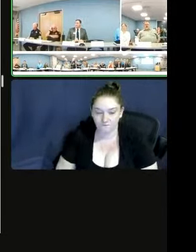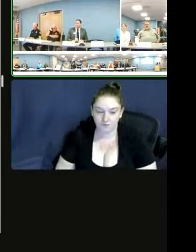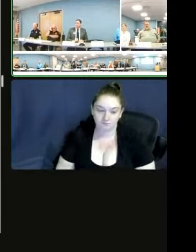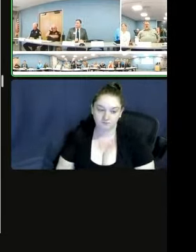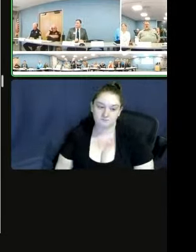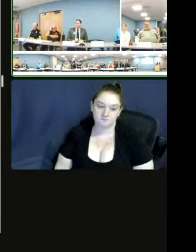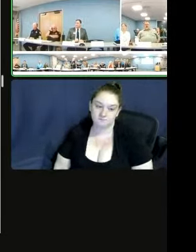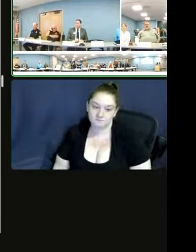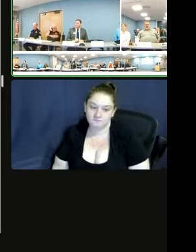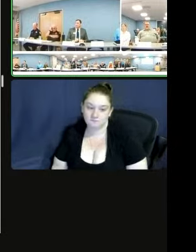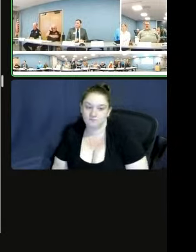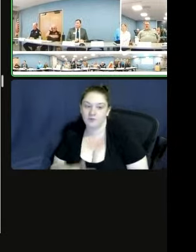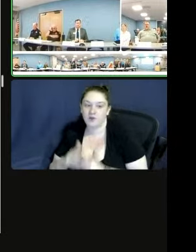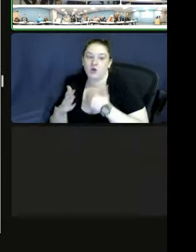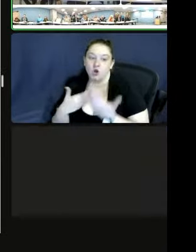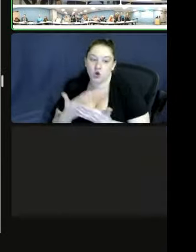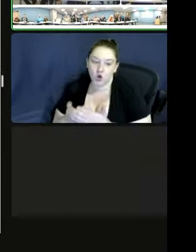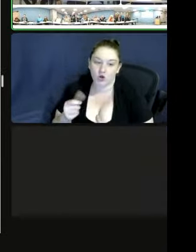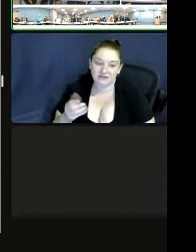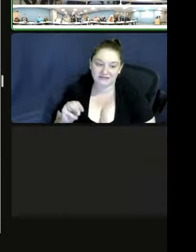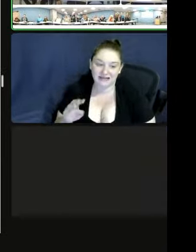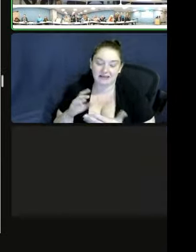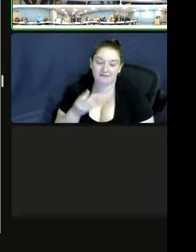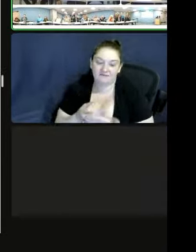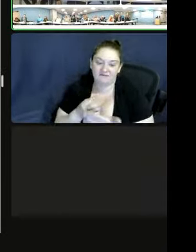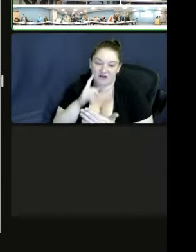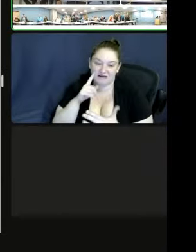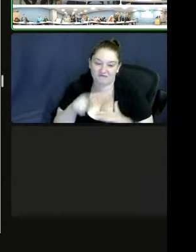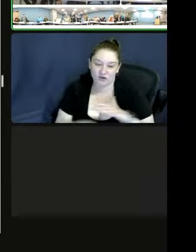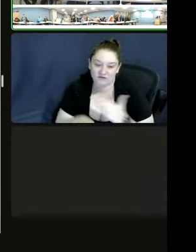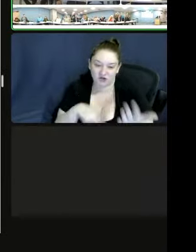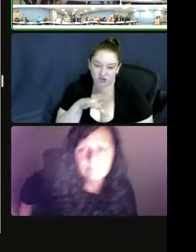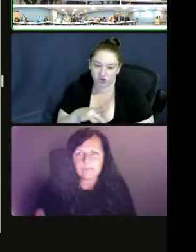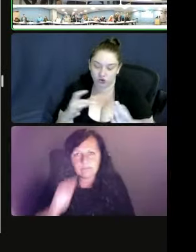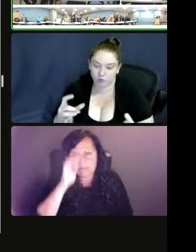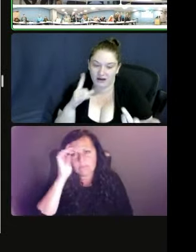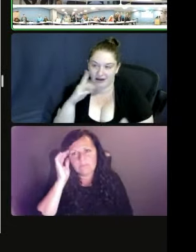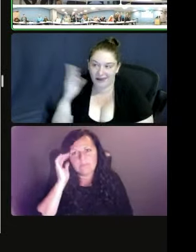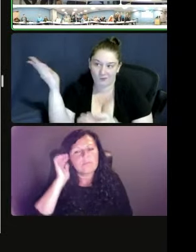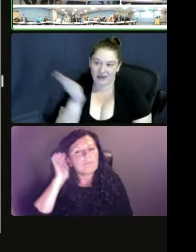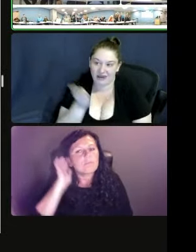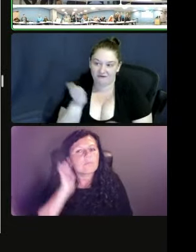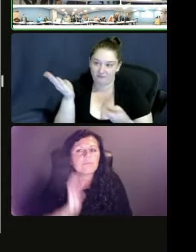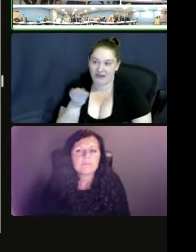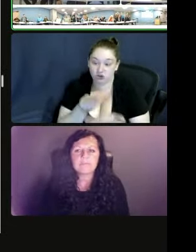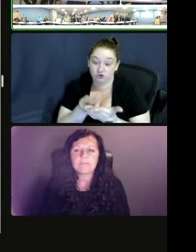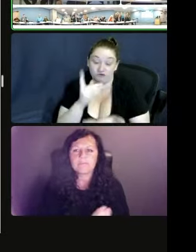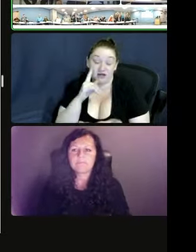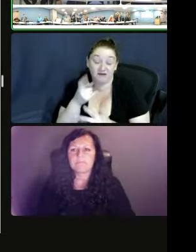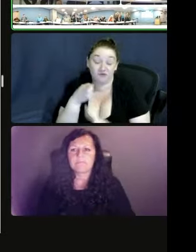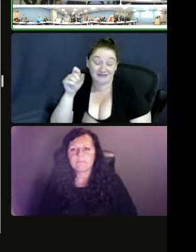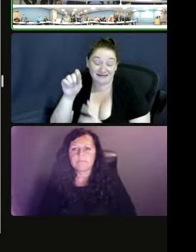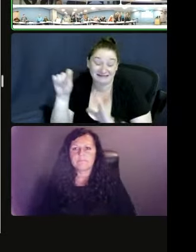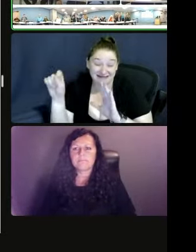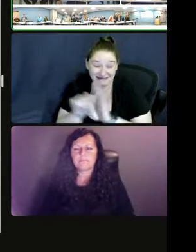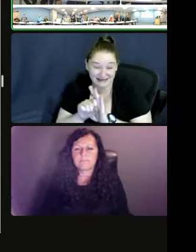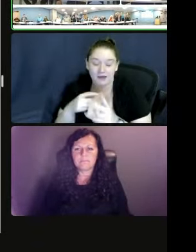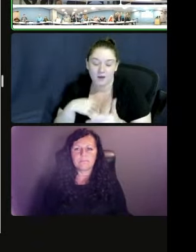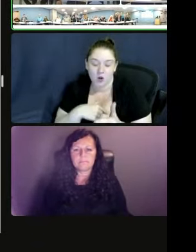2025. All Salem funding for the Navigation Center. Currently we have pass-through funding from the state. We're using that to operate